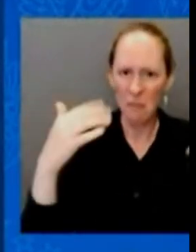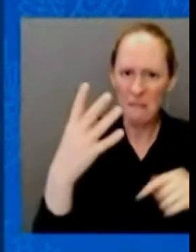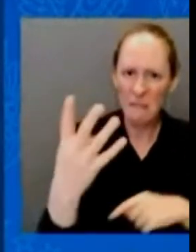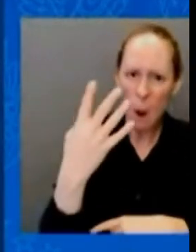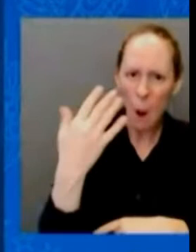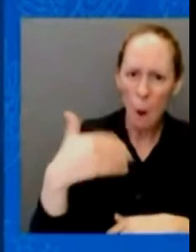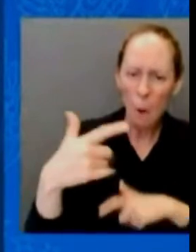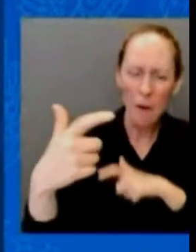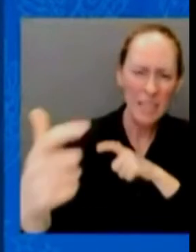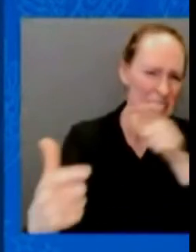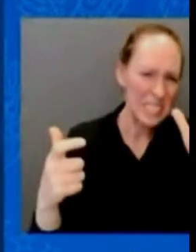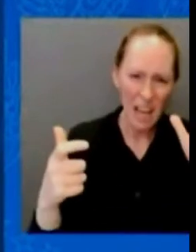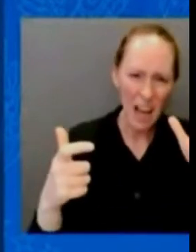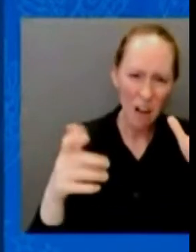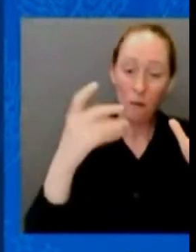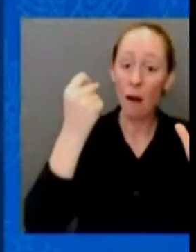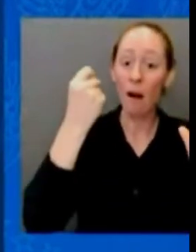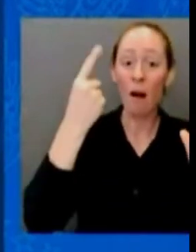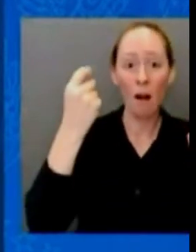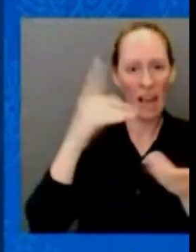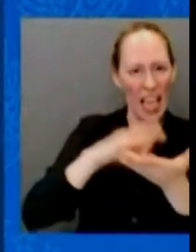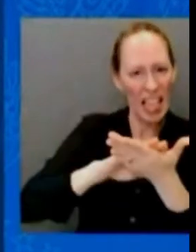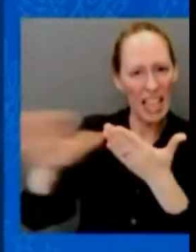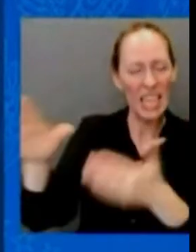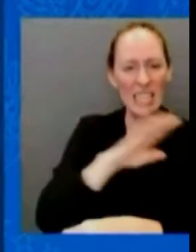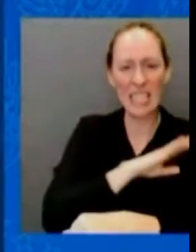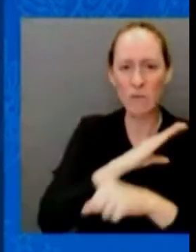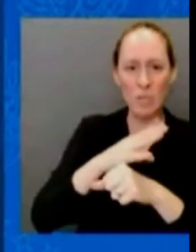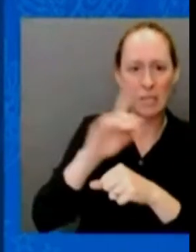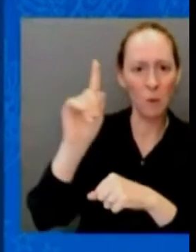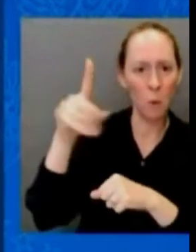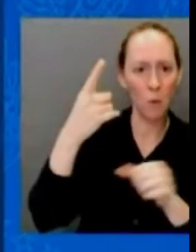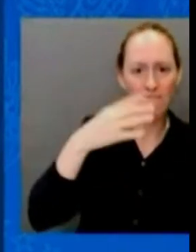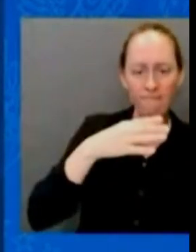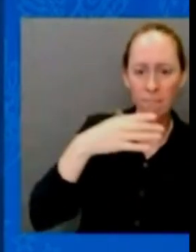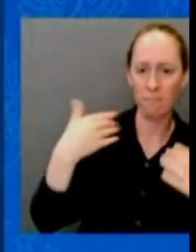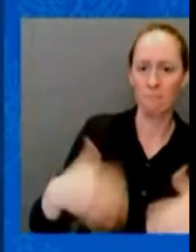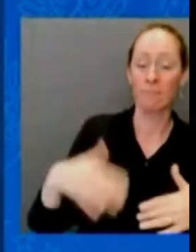9,000 jobs from PhDs and engineers.